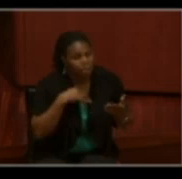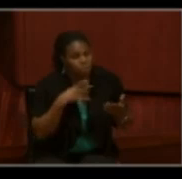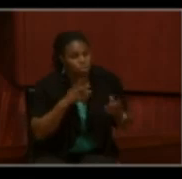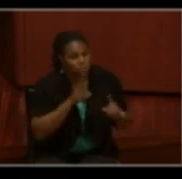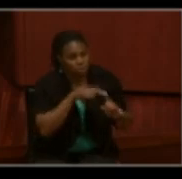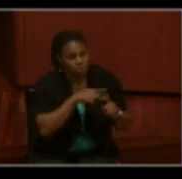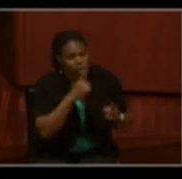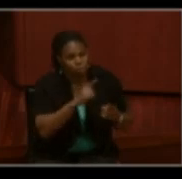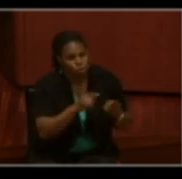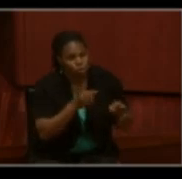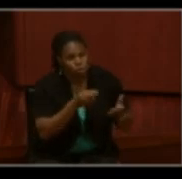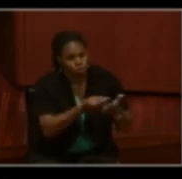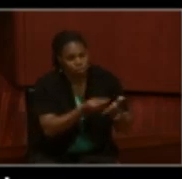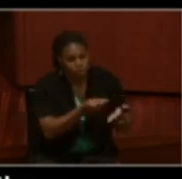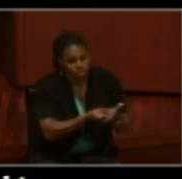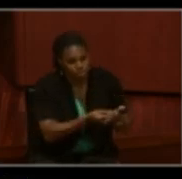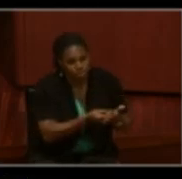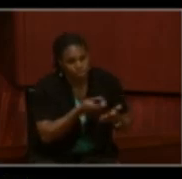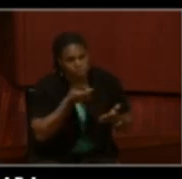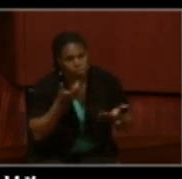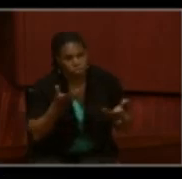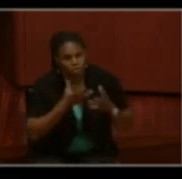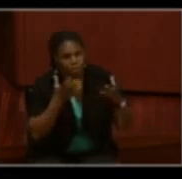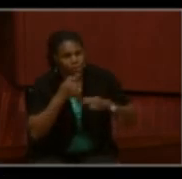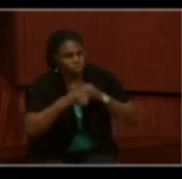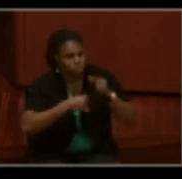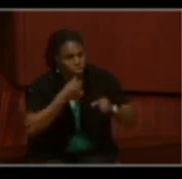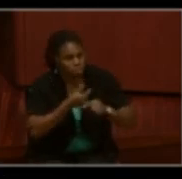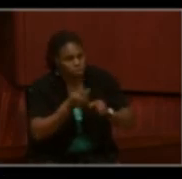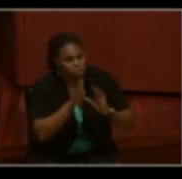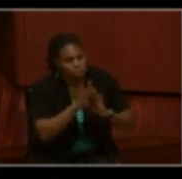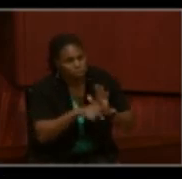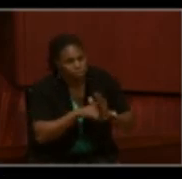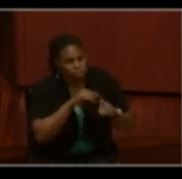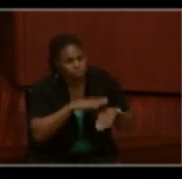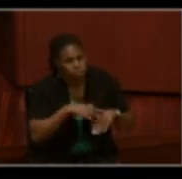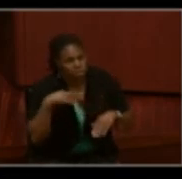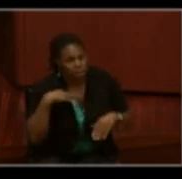relief. So a lot of genealogical background information on those applications.